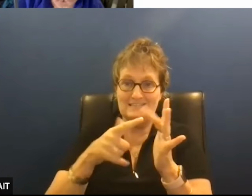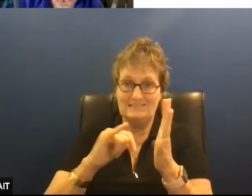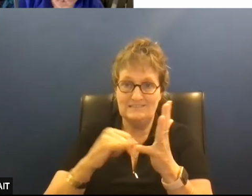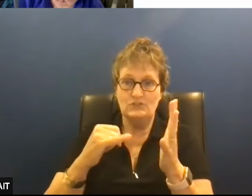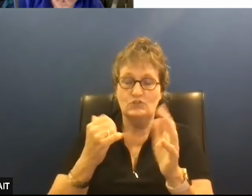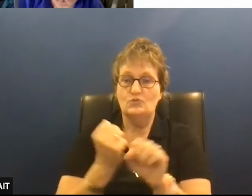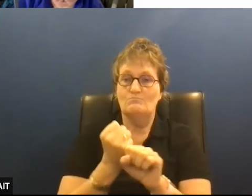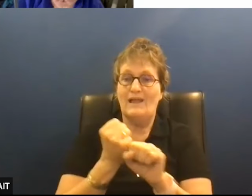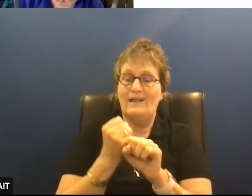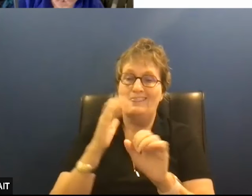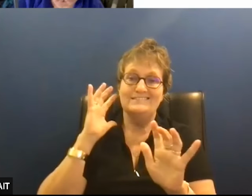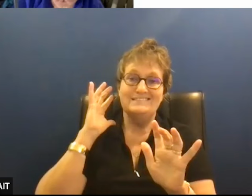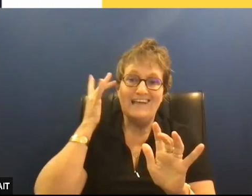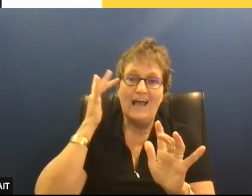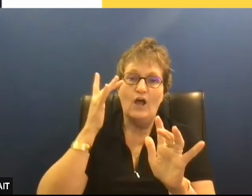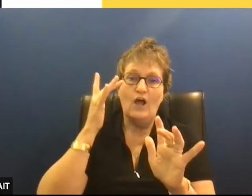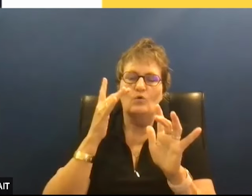sound components of the two works.